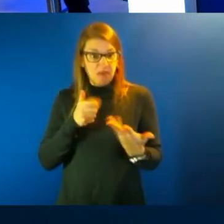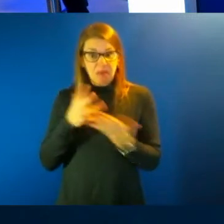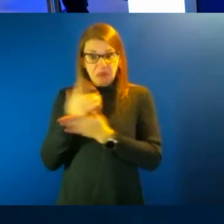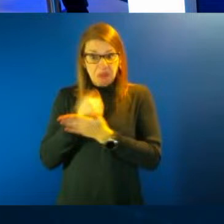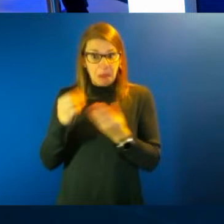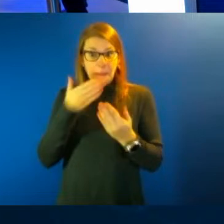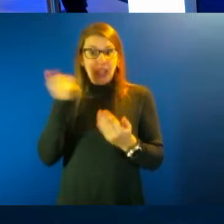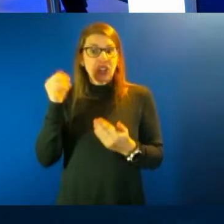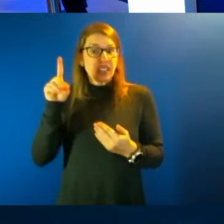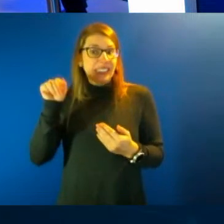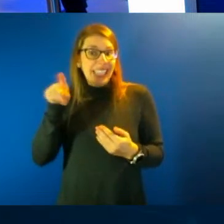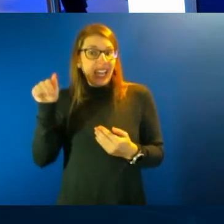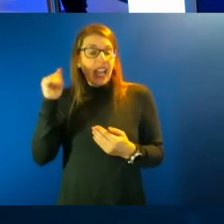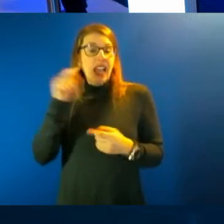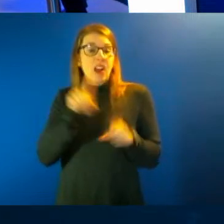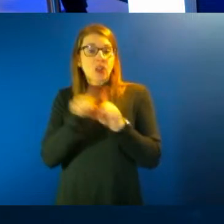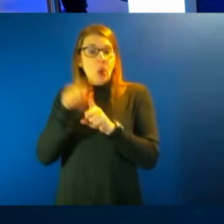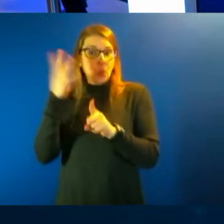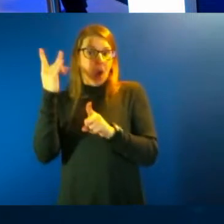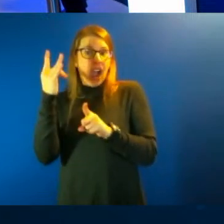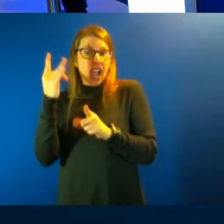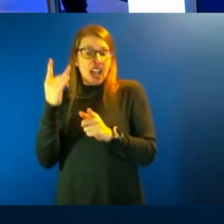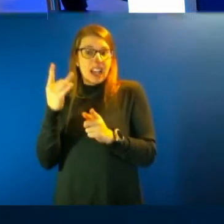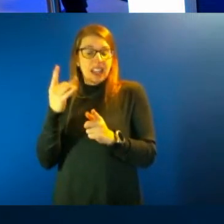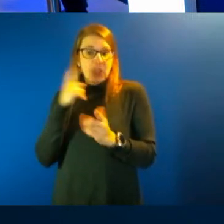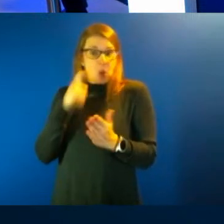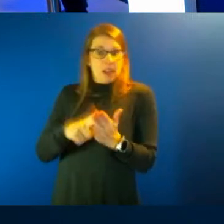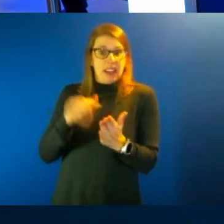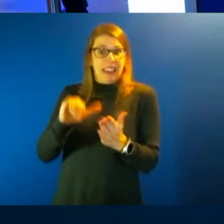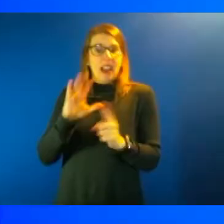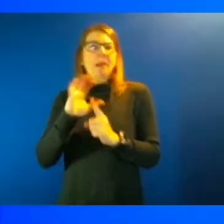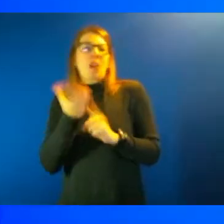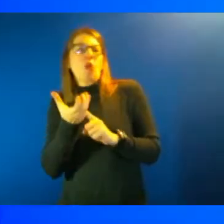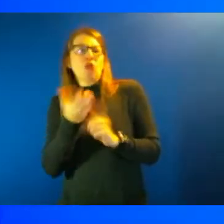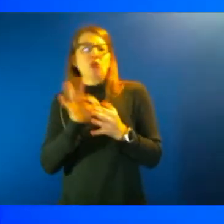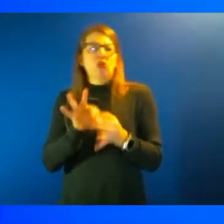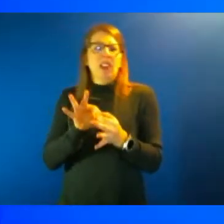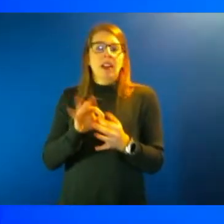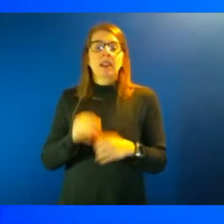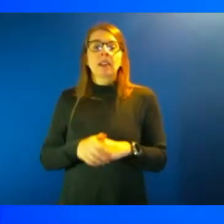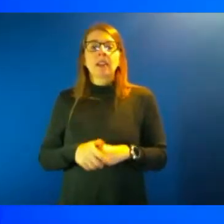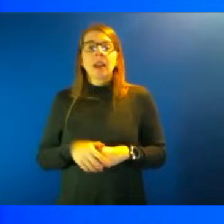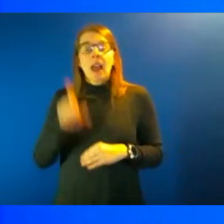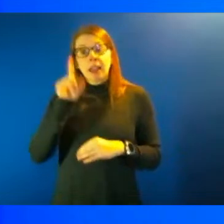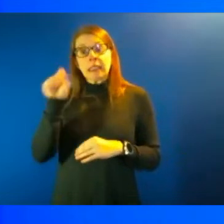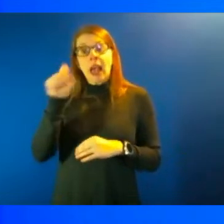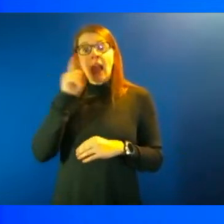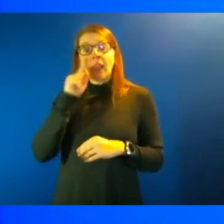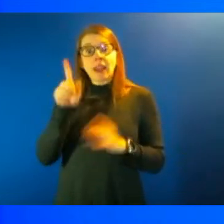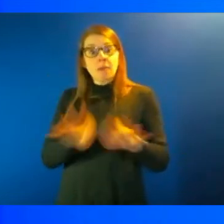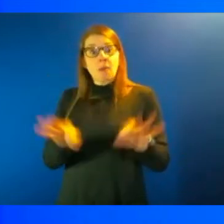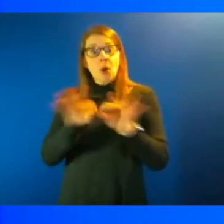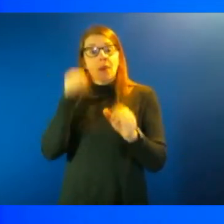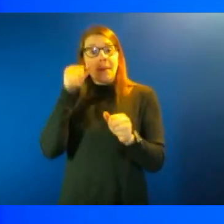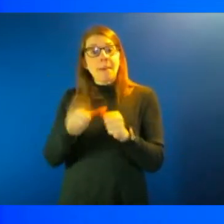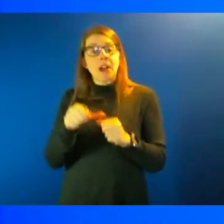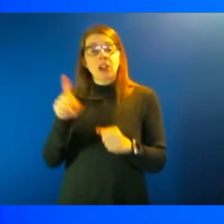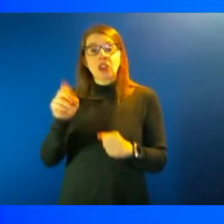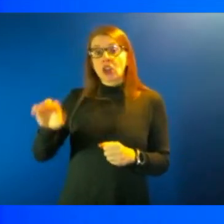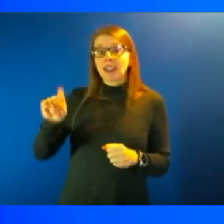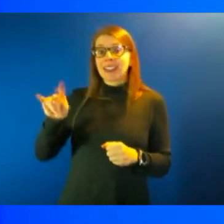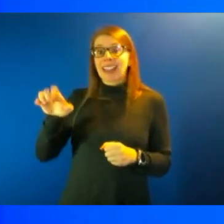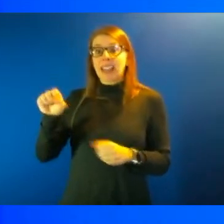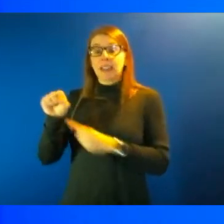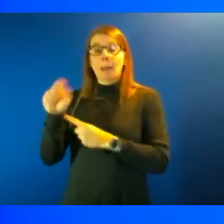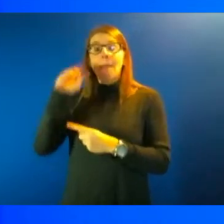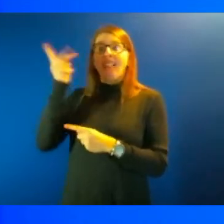what you're seeing and why you're seeing it? I mean, again, culturally and just... Yeah, I think it's important to remember, like Dr. Stites said, politics is everything in this